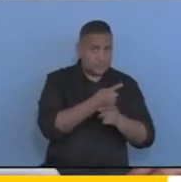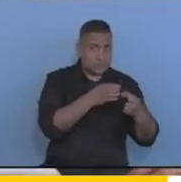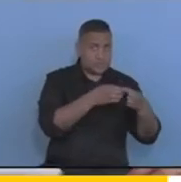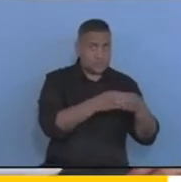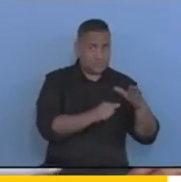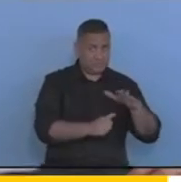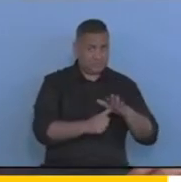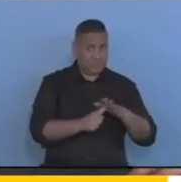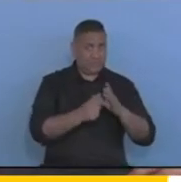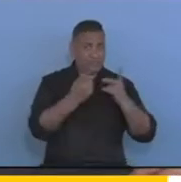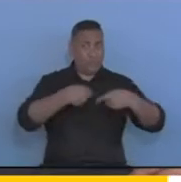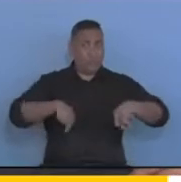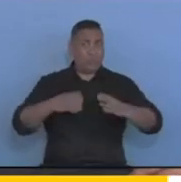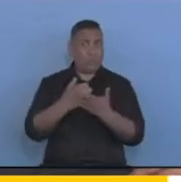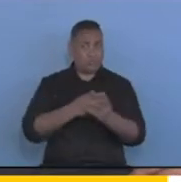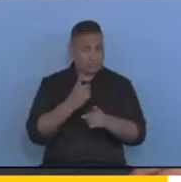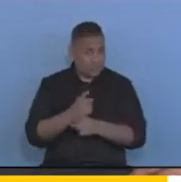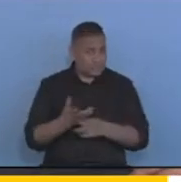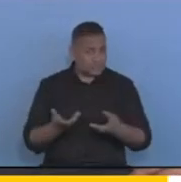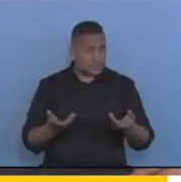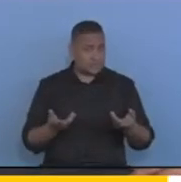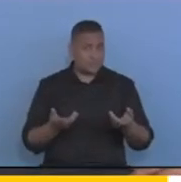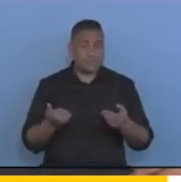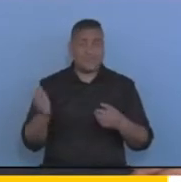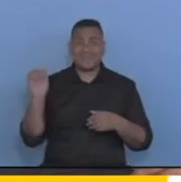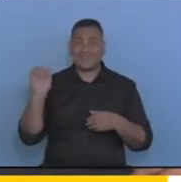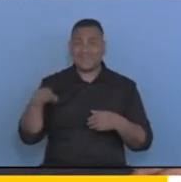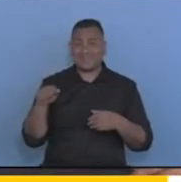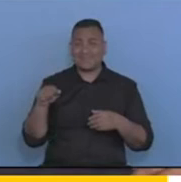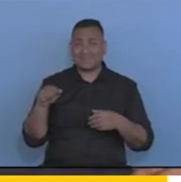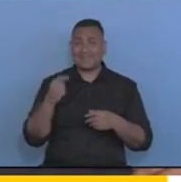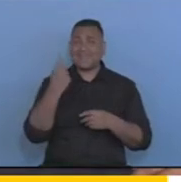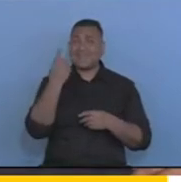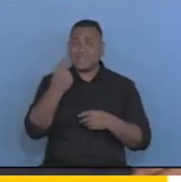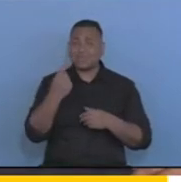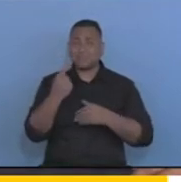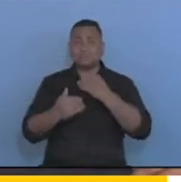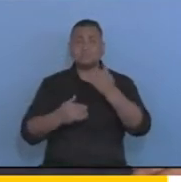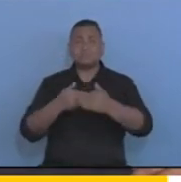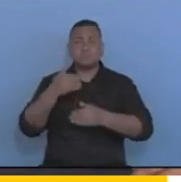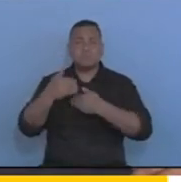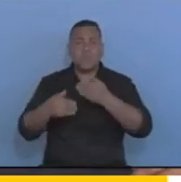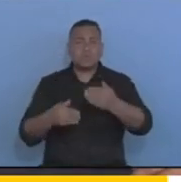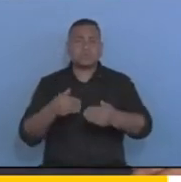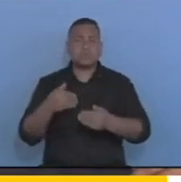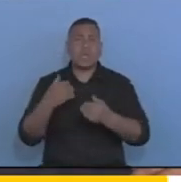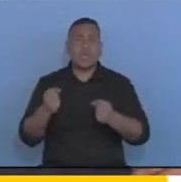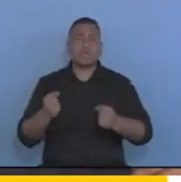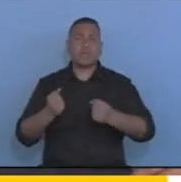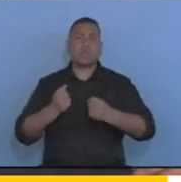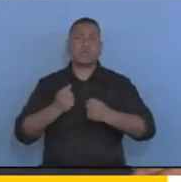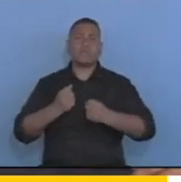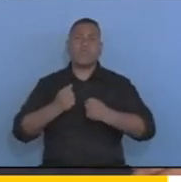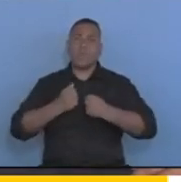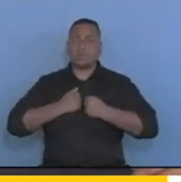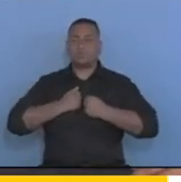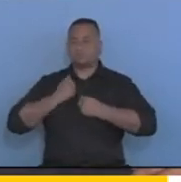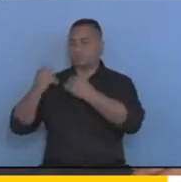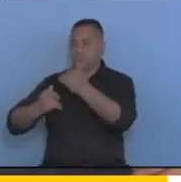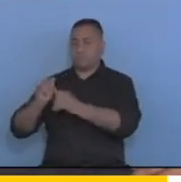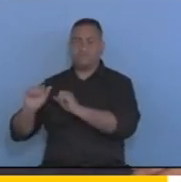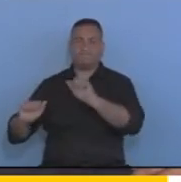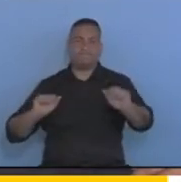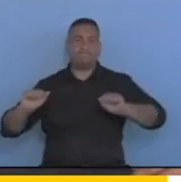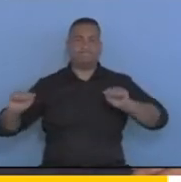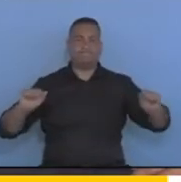Yes, we all, every point of the process has its own importance. And I feel like in the spectrum of